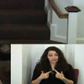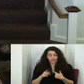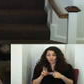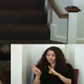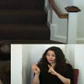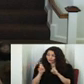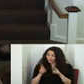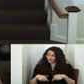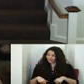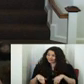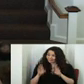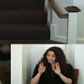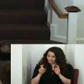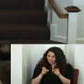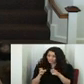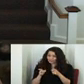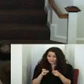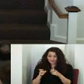some control.